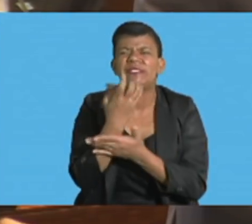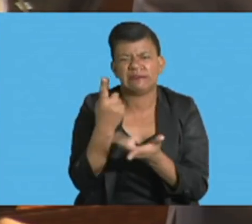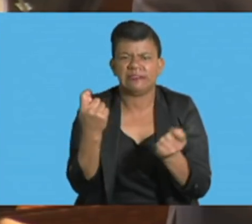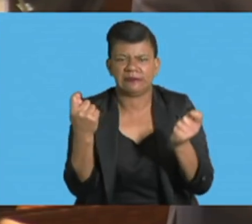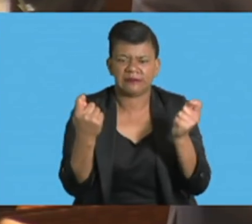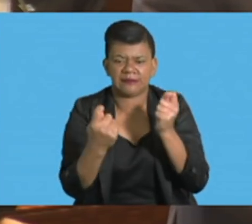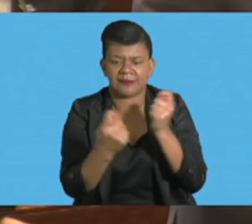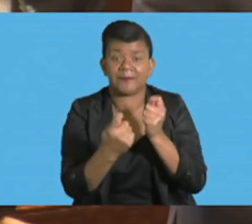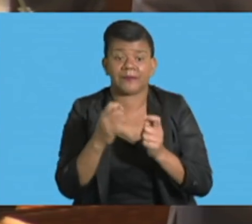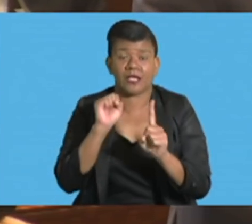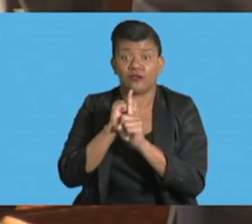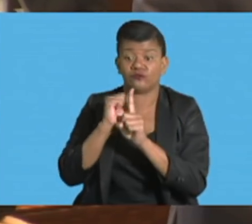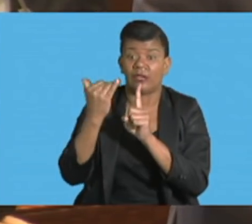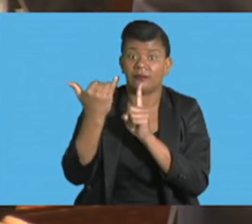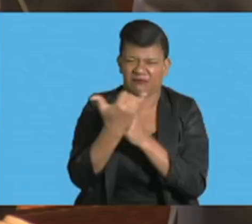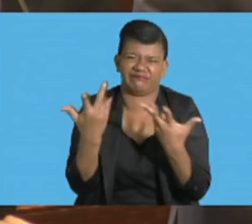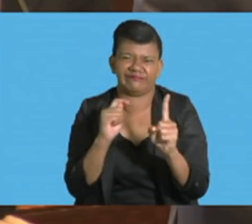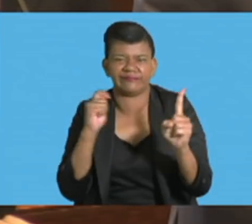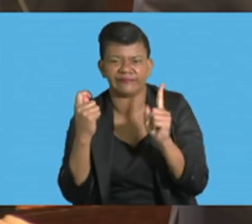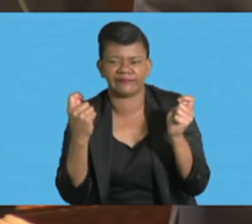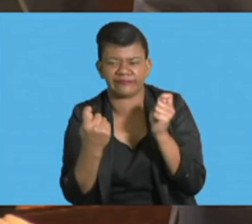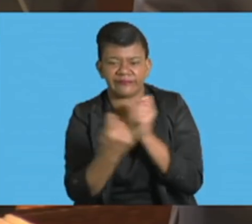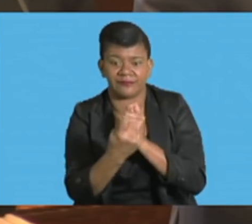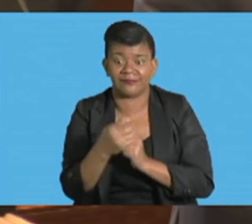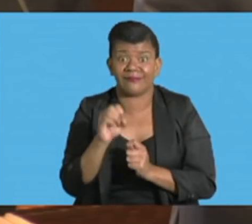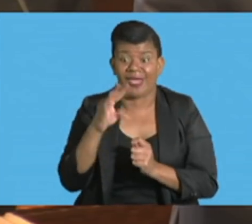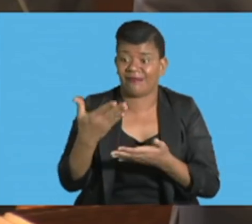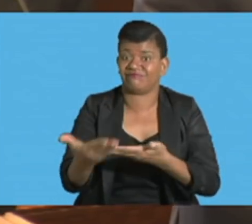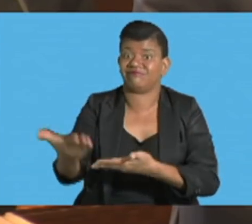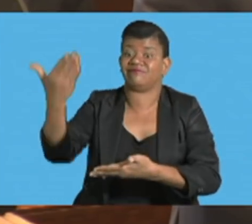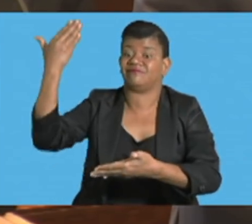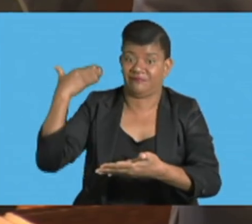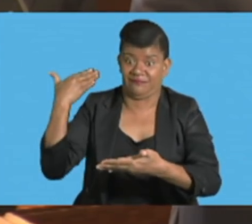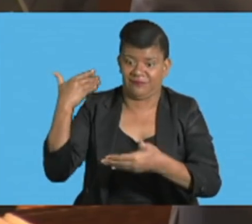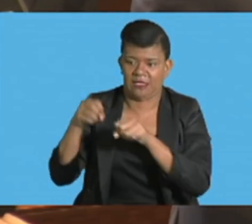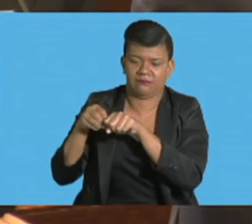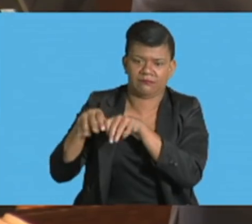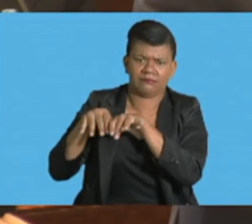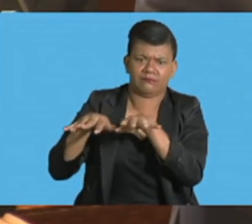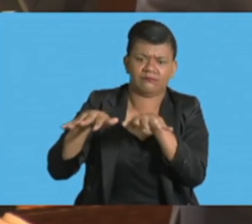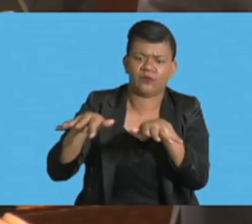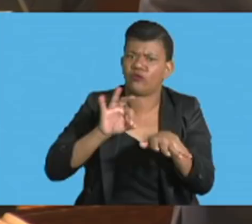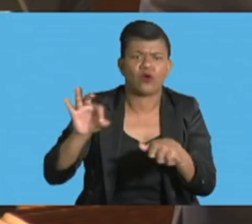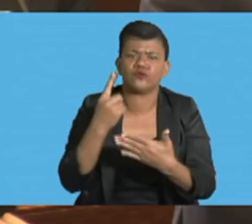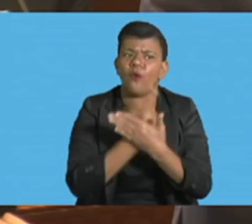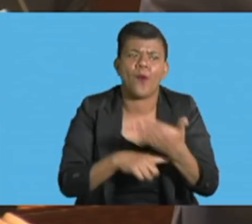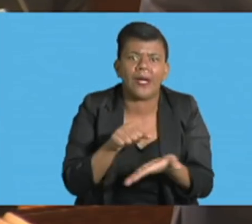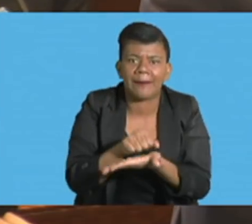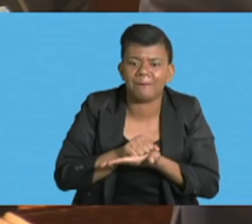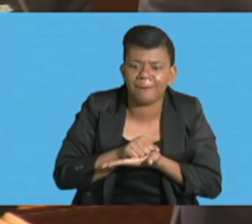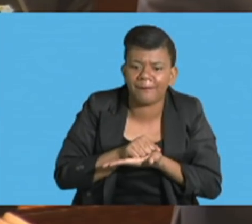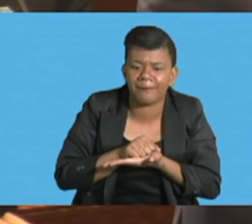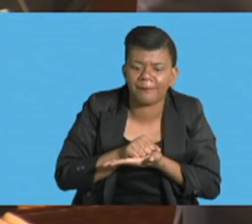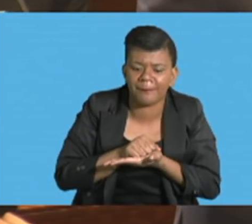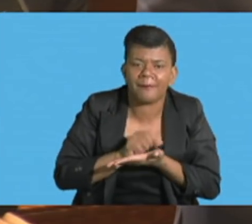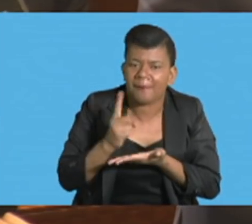Since 2010, the ministry has branched out from cultural preservation alone to now look at the broader socio-economic